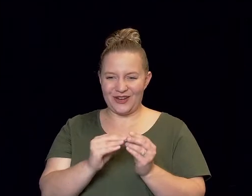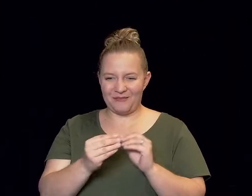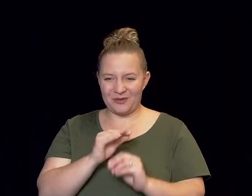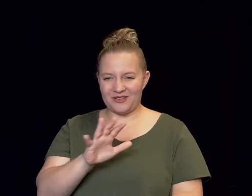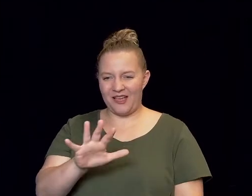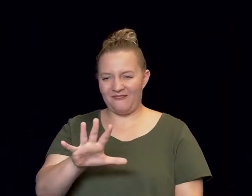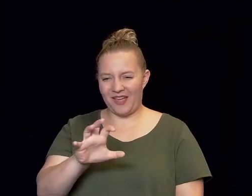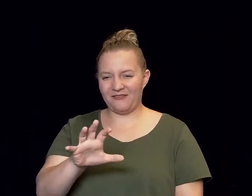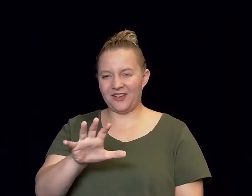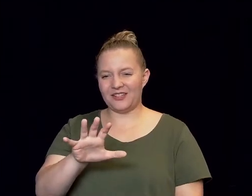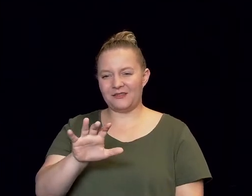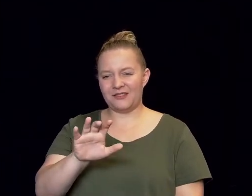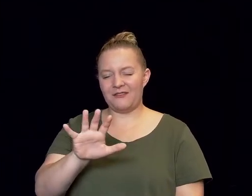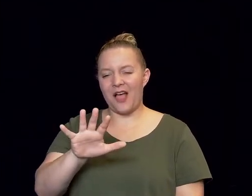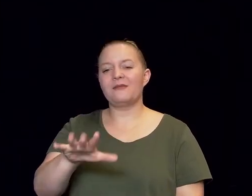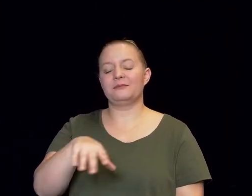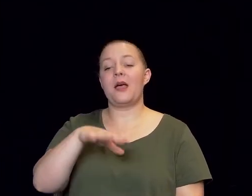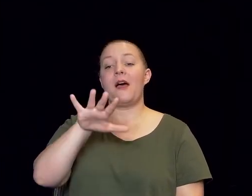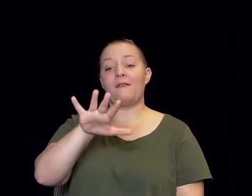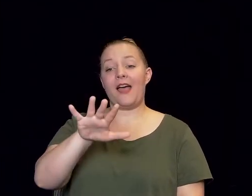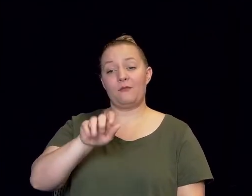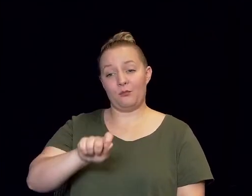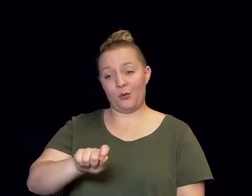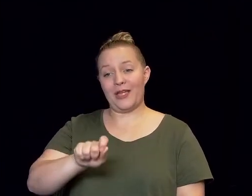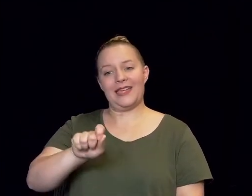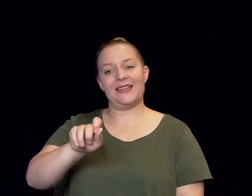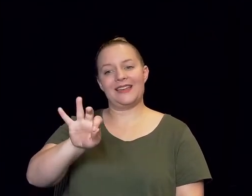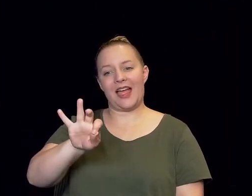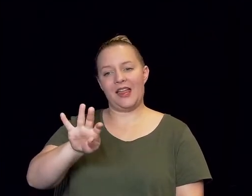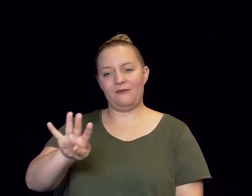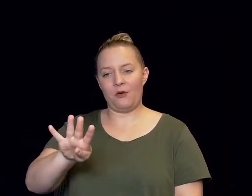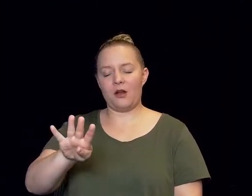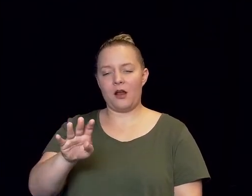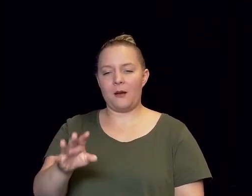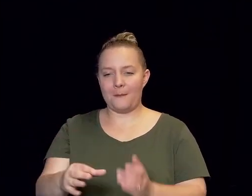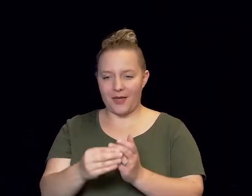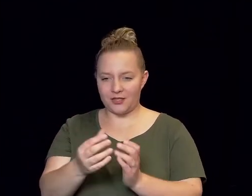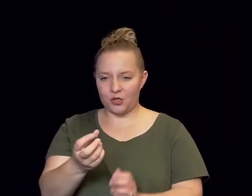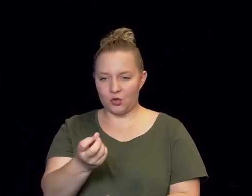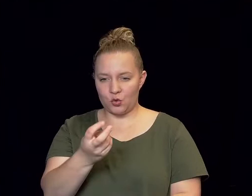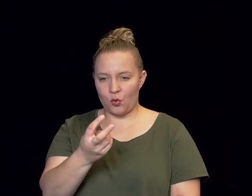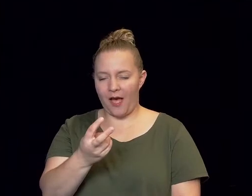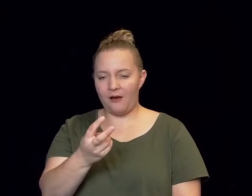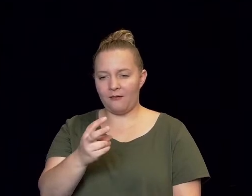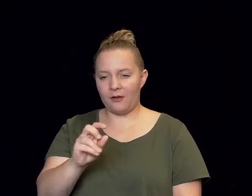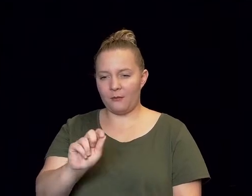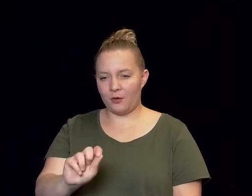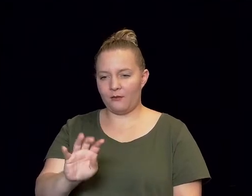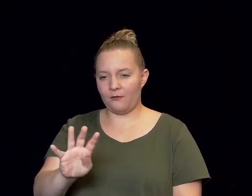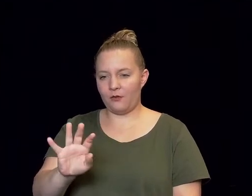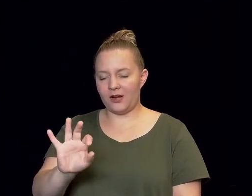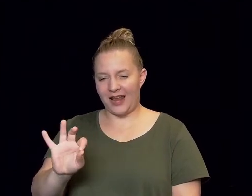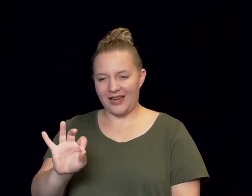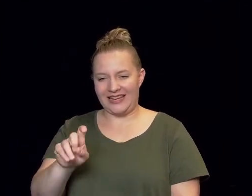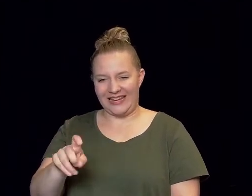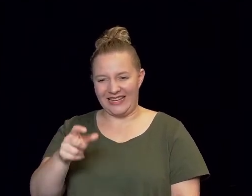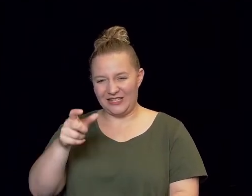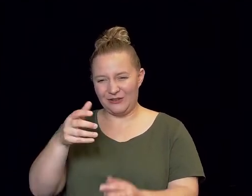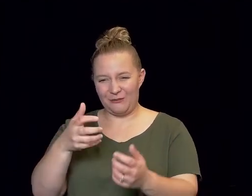$5.94 and $12.49. You do need to line up our decimals. So we got